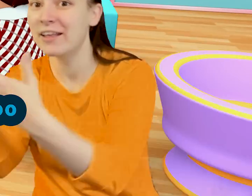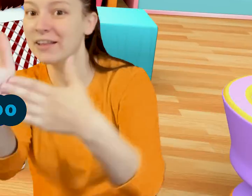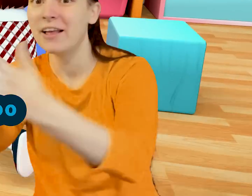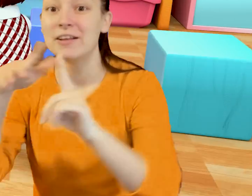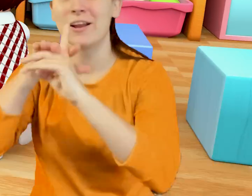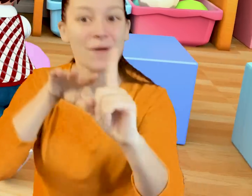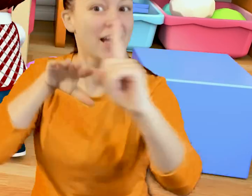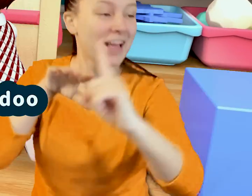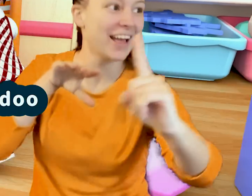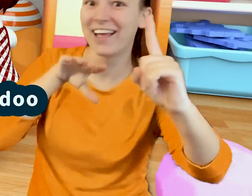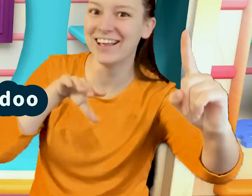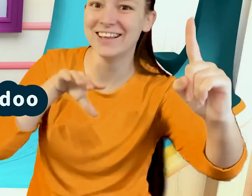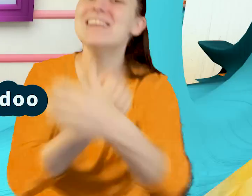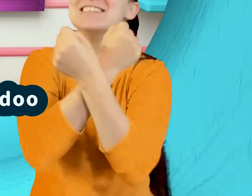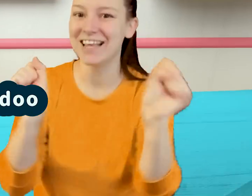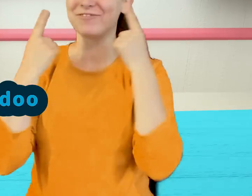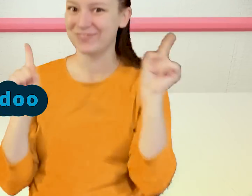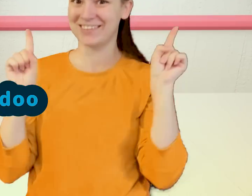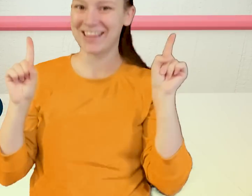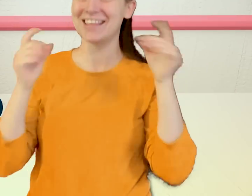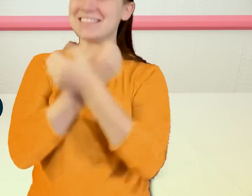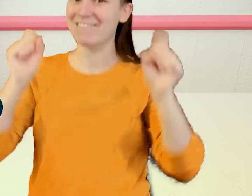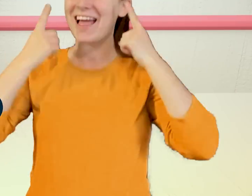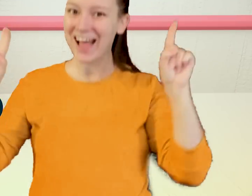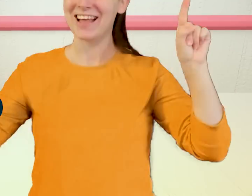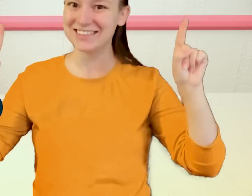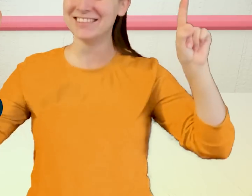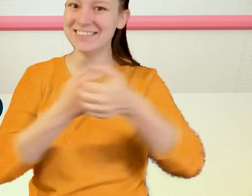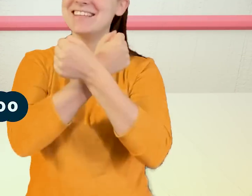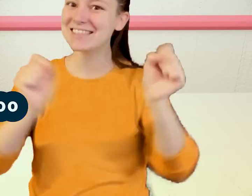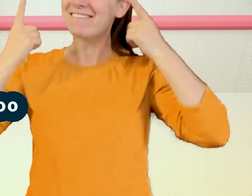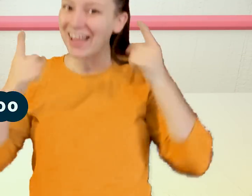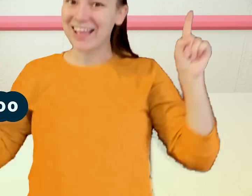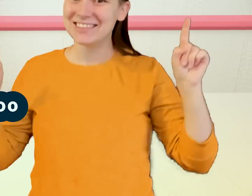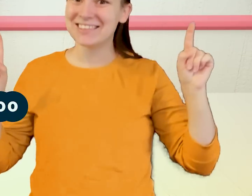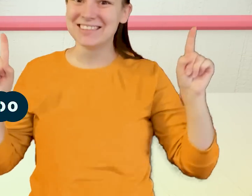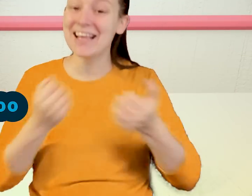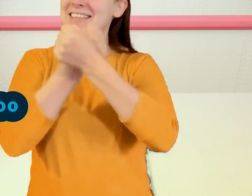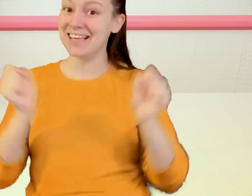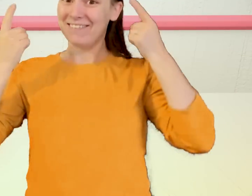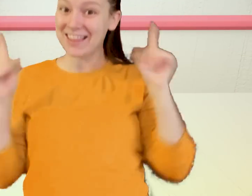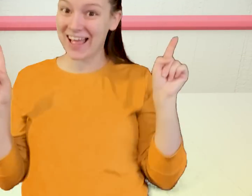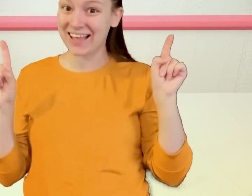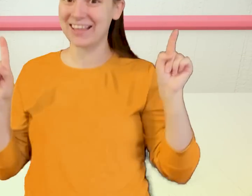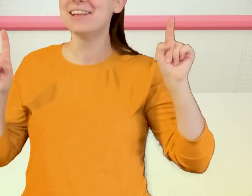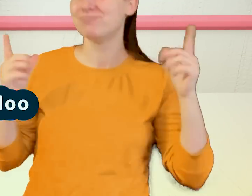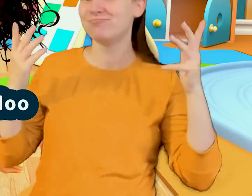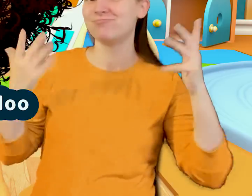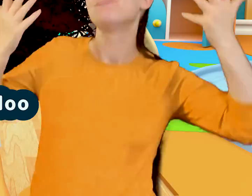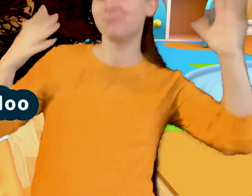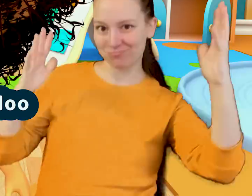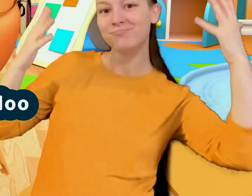away do run away safe at do do safe at do do safe at do save our